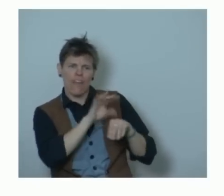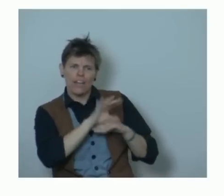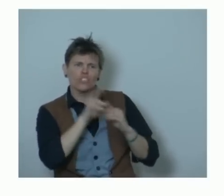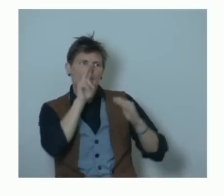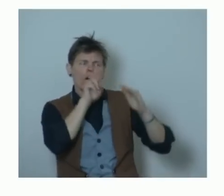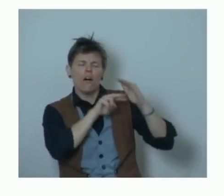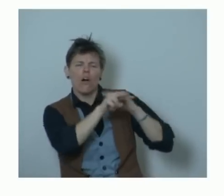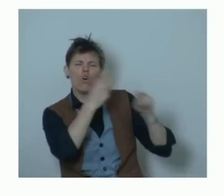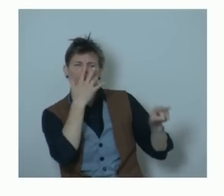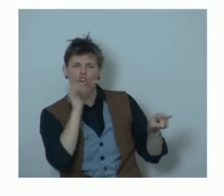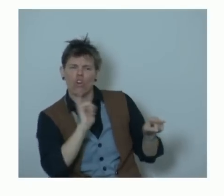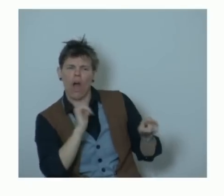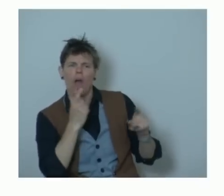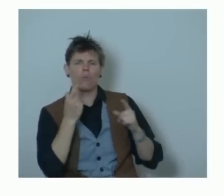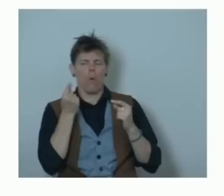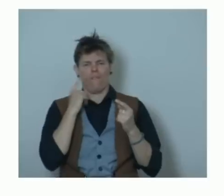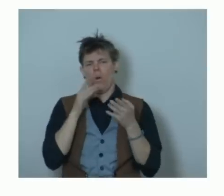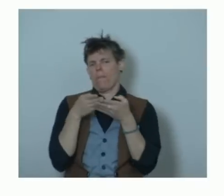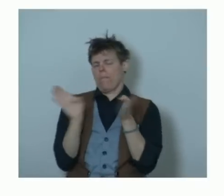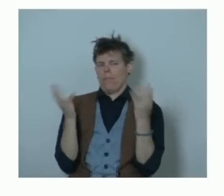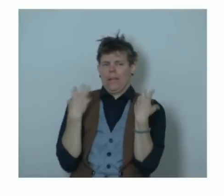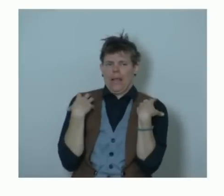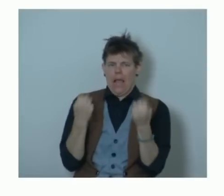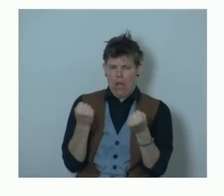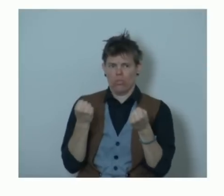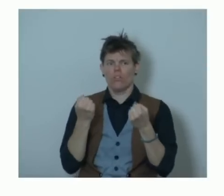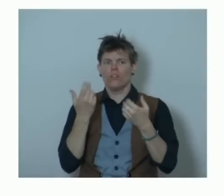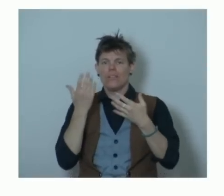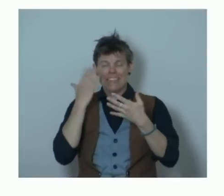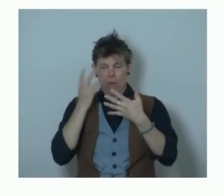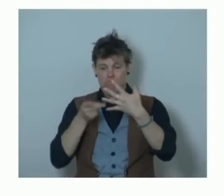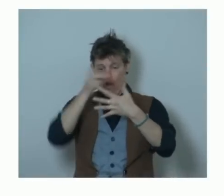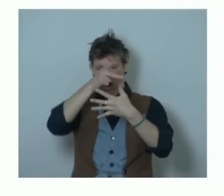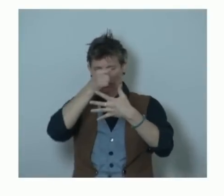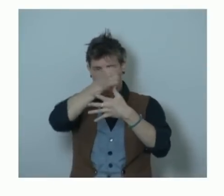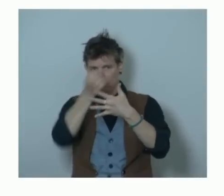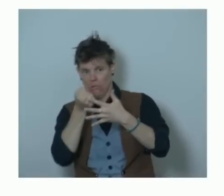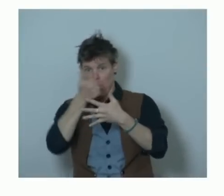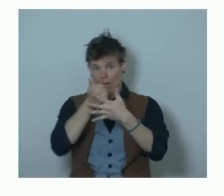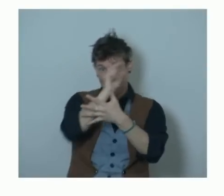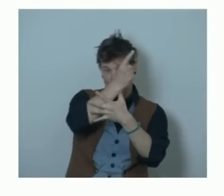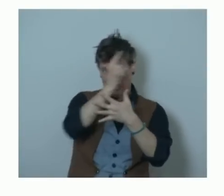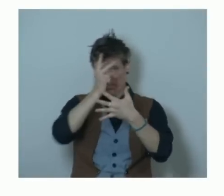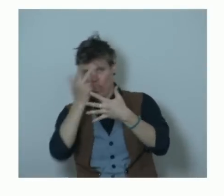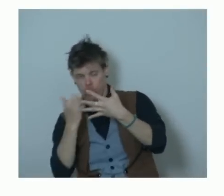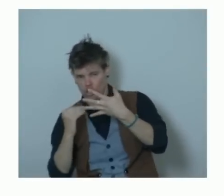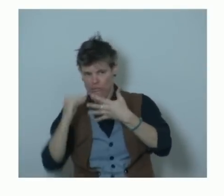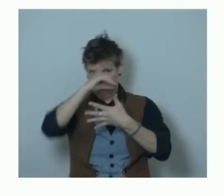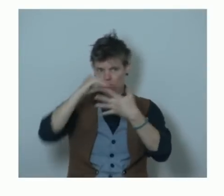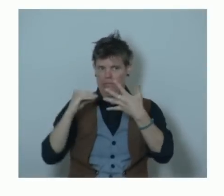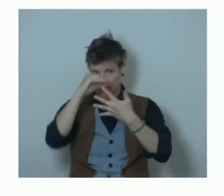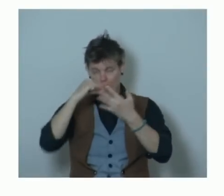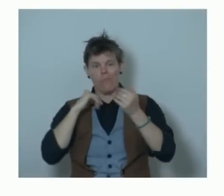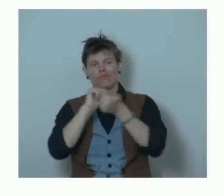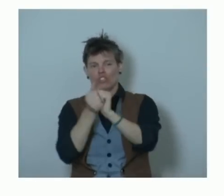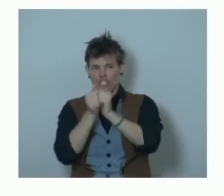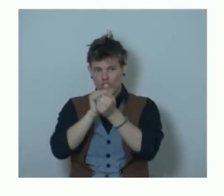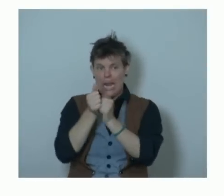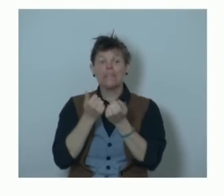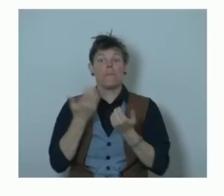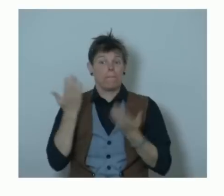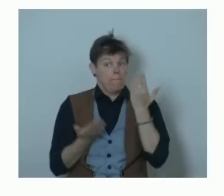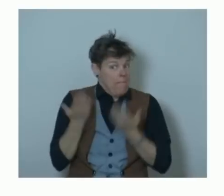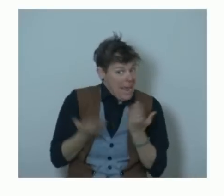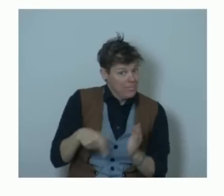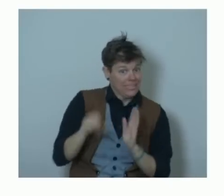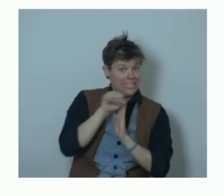health criteria that we could use as a state to know that we might be ready to start doing some of the things again that we